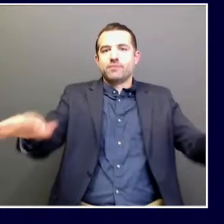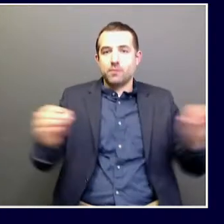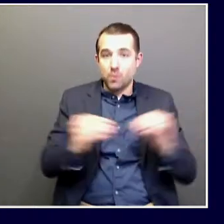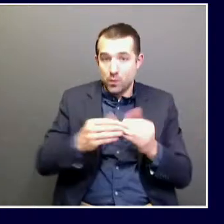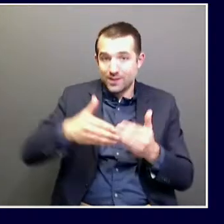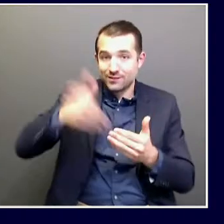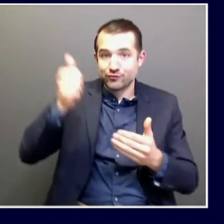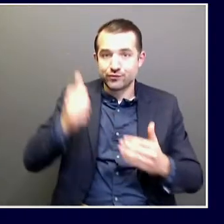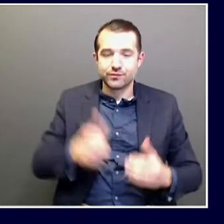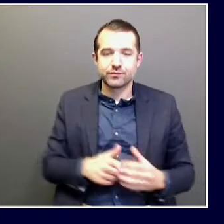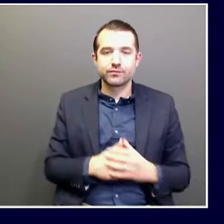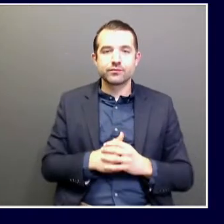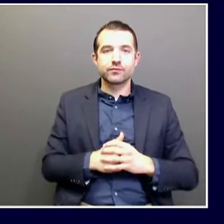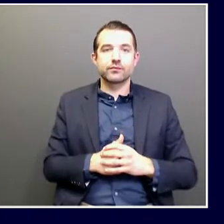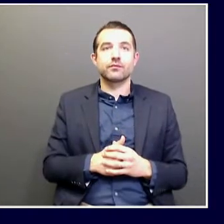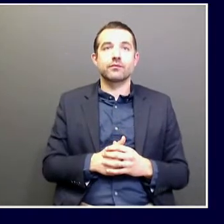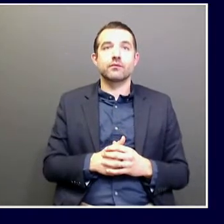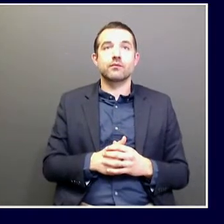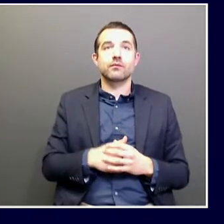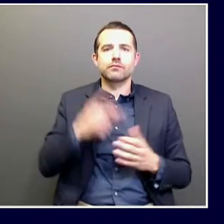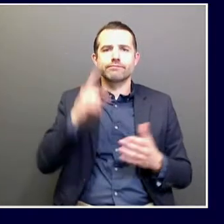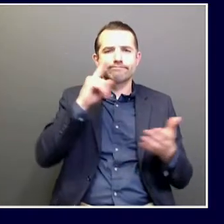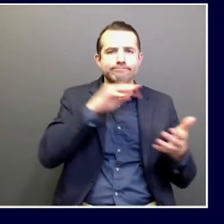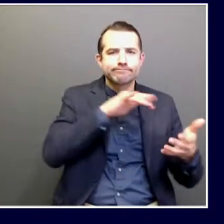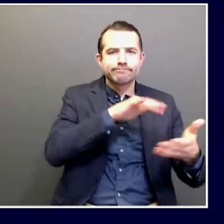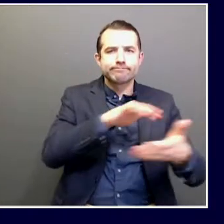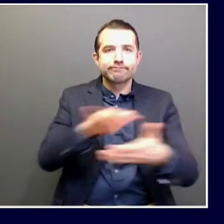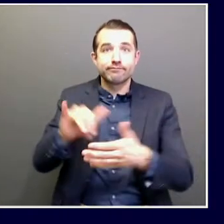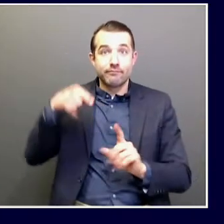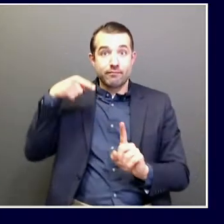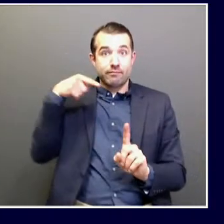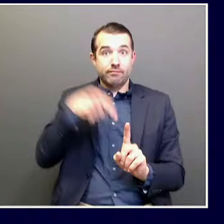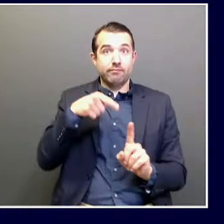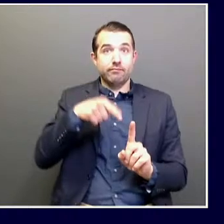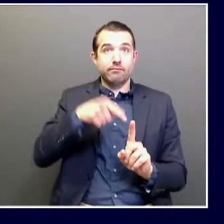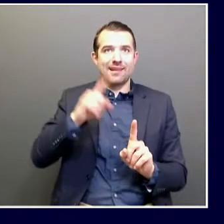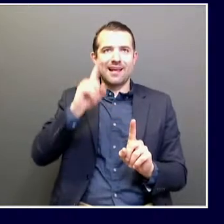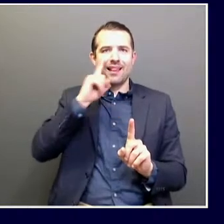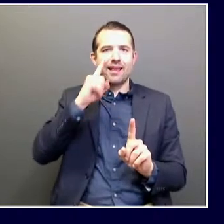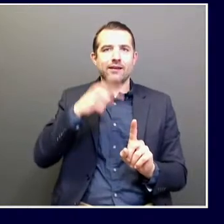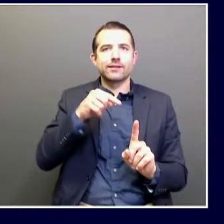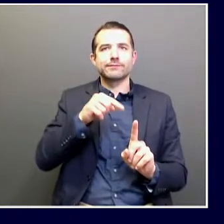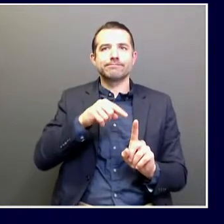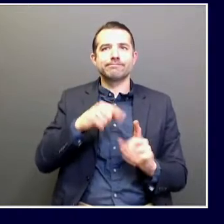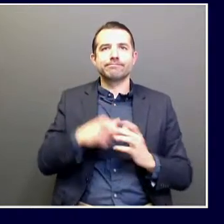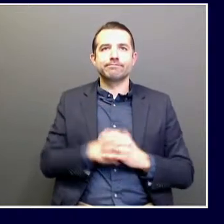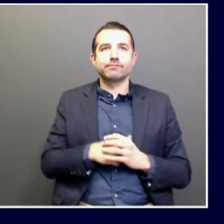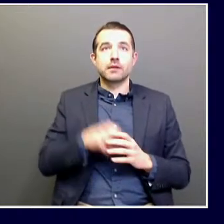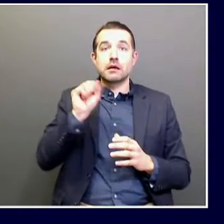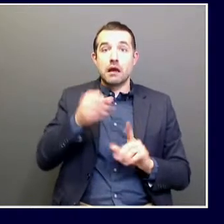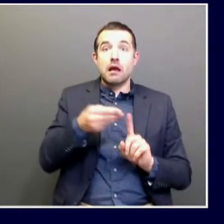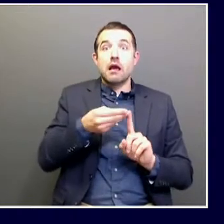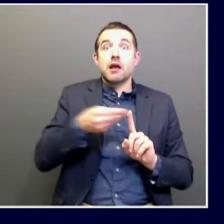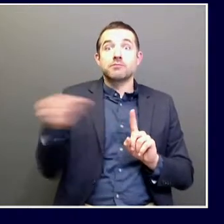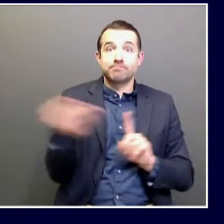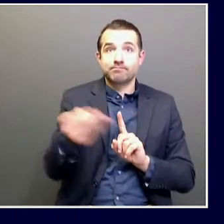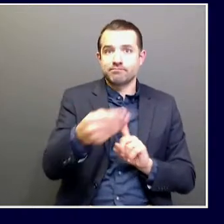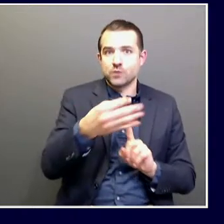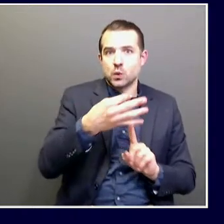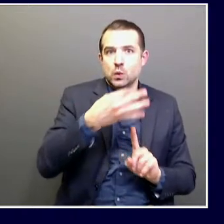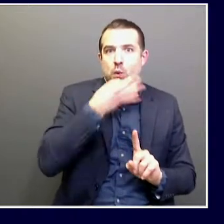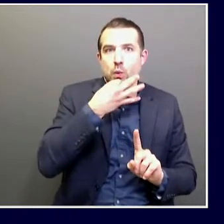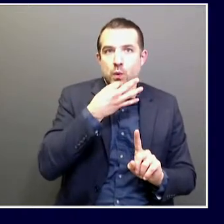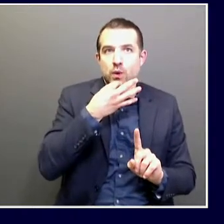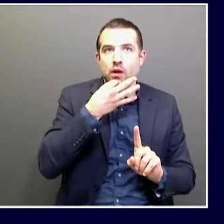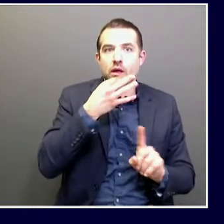still suggest that it might be able to be transmitted in a shorter window of time. Some combination of these mechanisms are